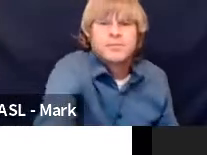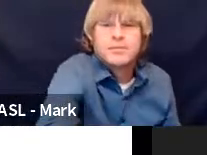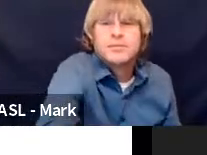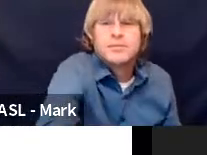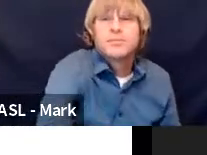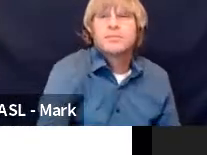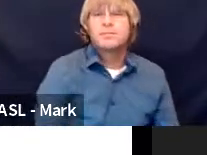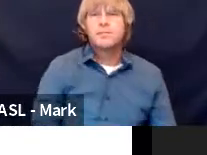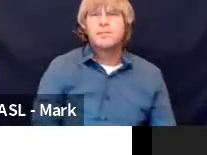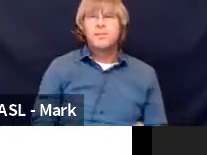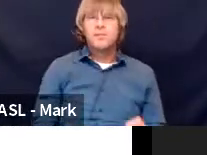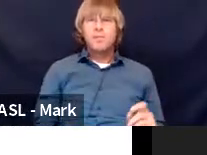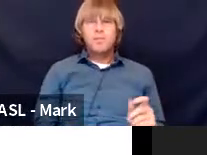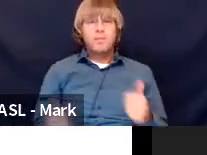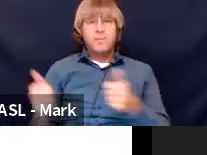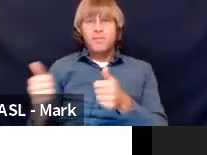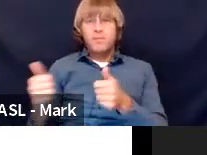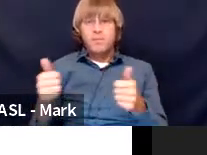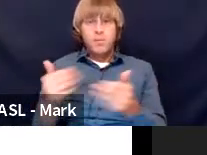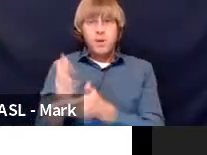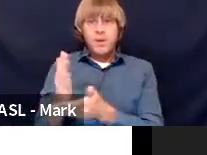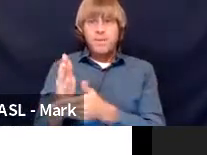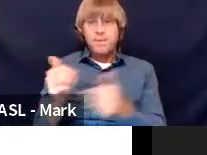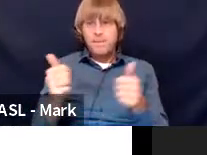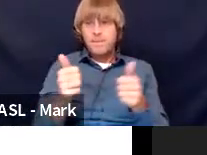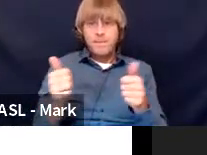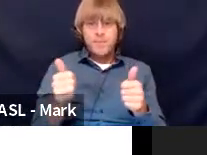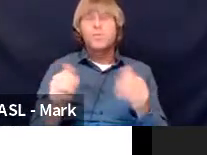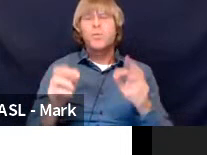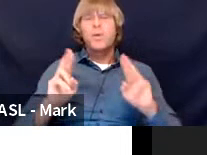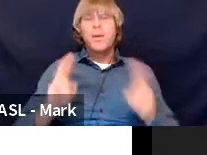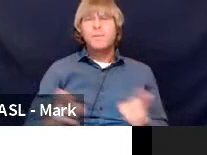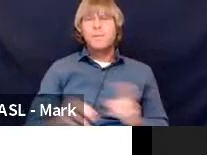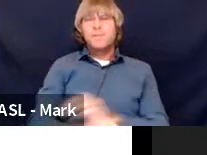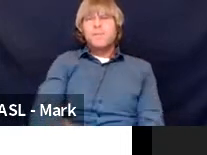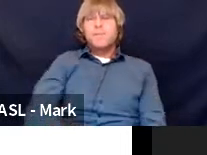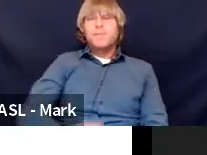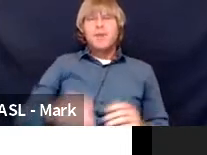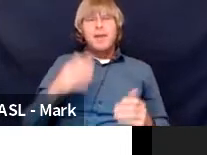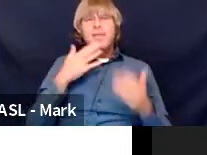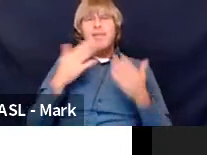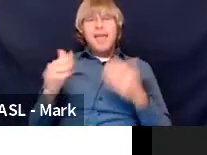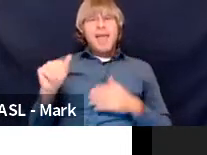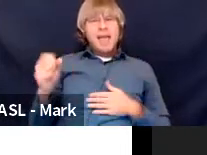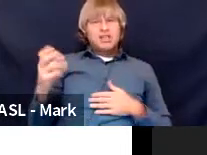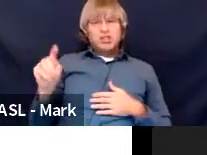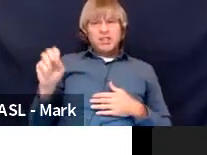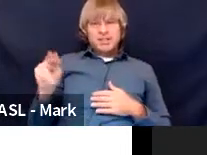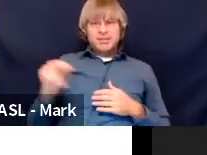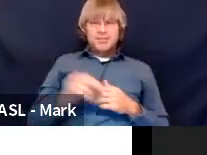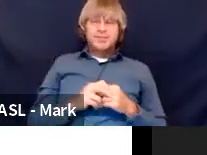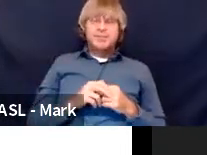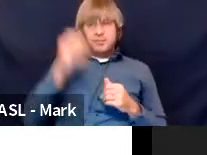We all good on the back end, everyone? Looking good? Yes. All right. Thank you, Ashton.